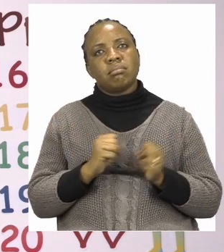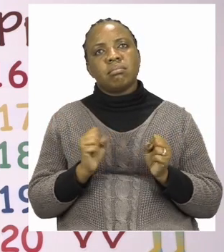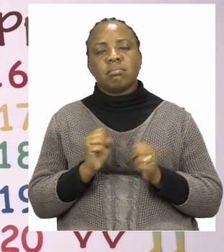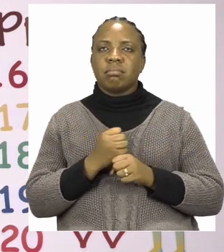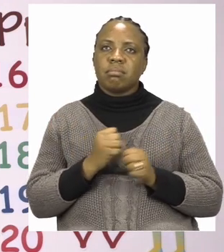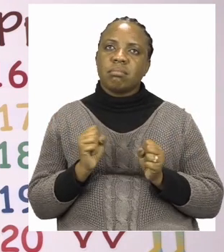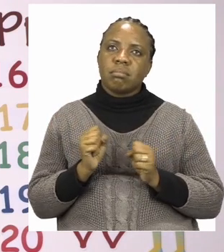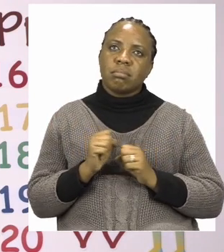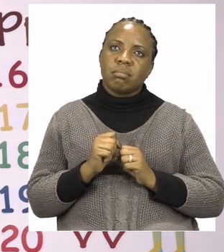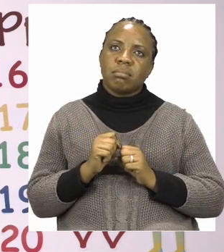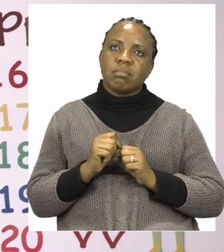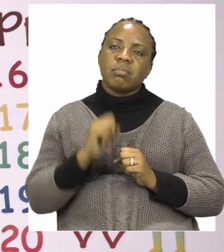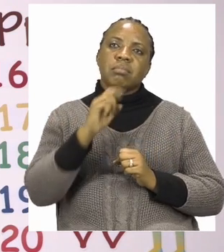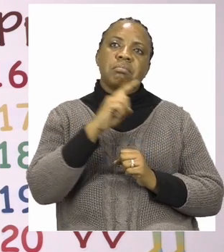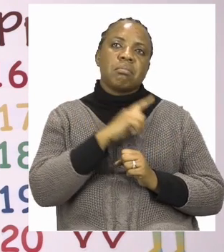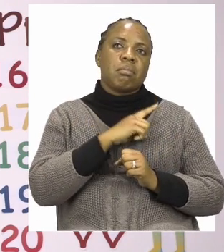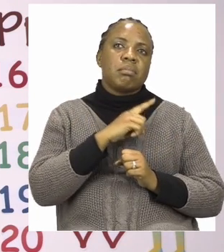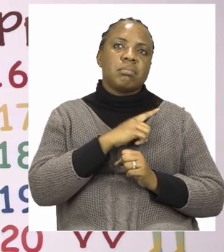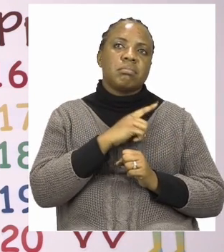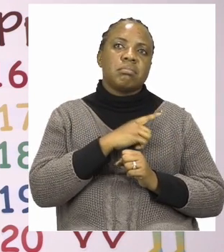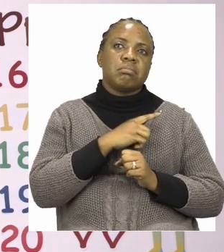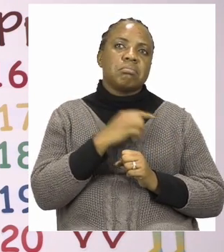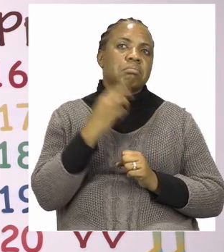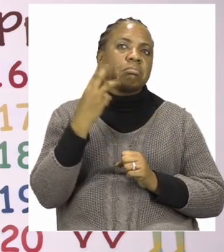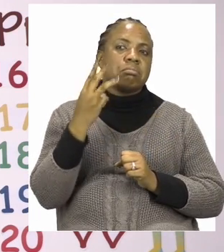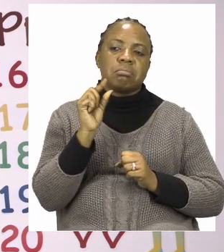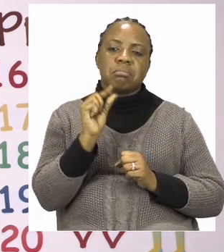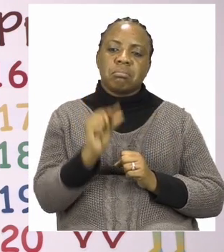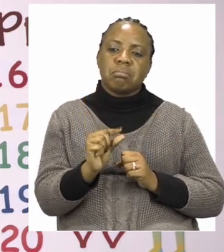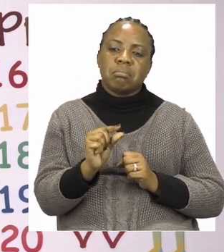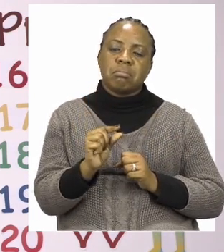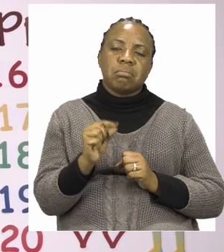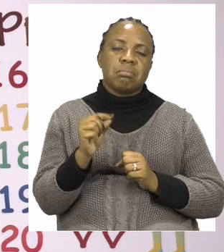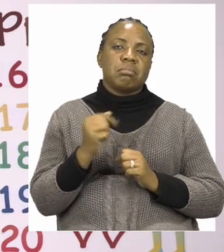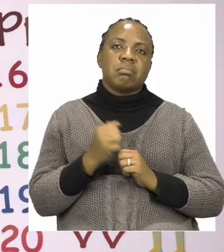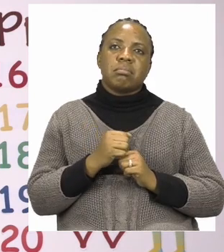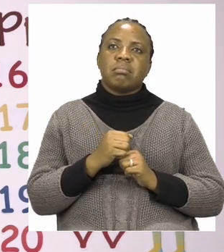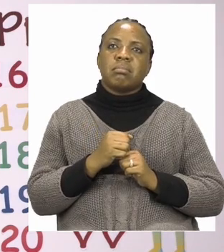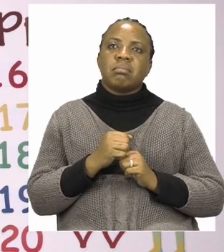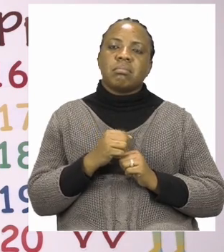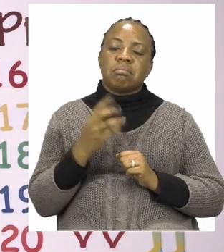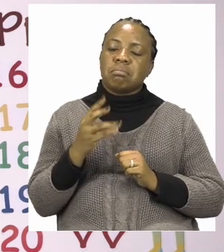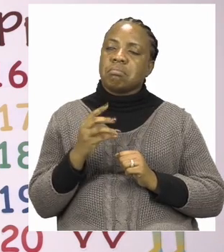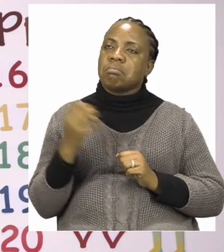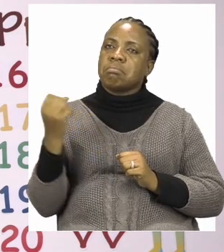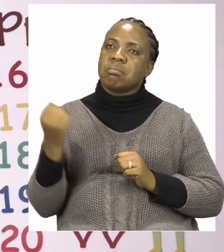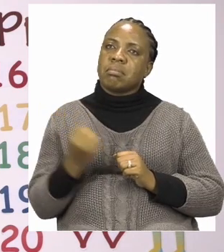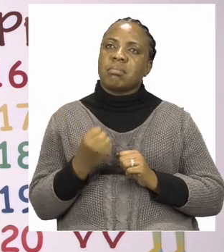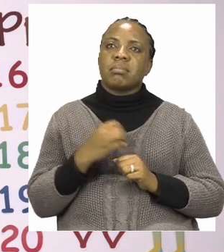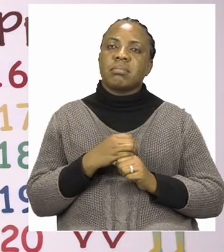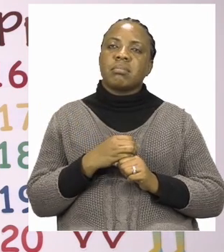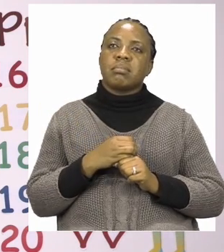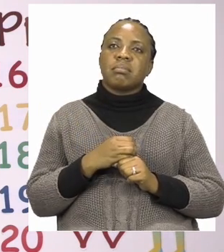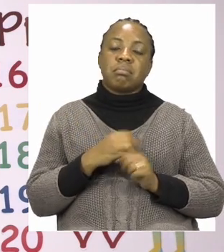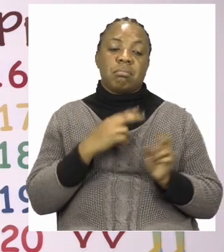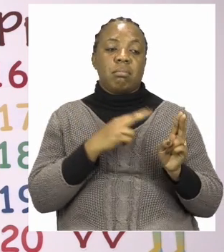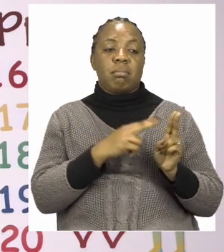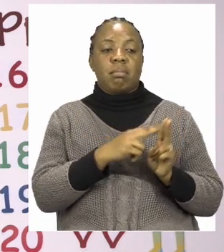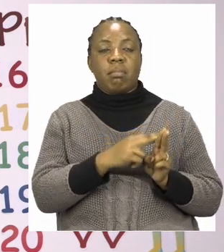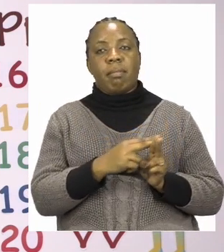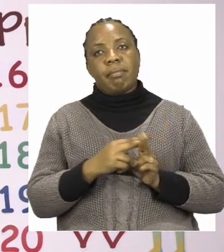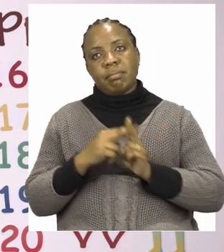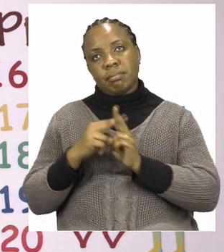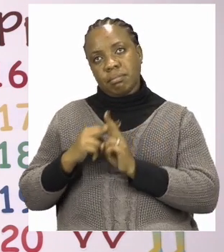can't, because 3 is smaller than 6. So we need to go